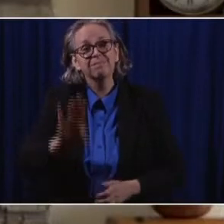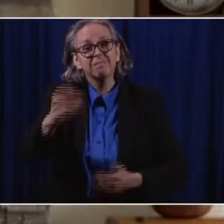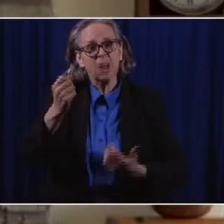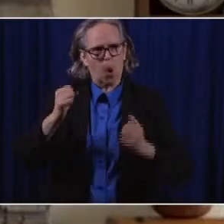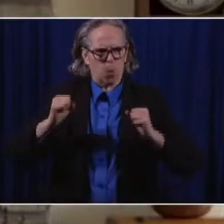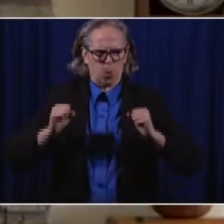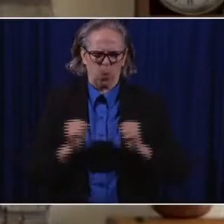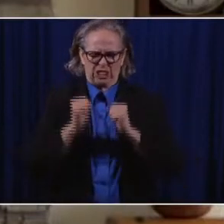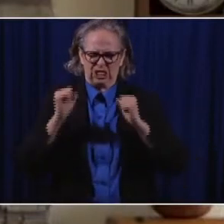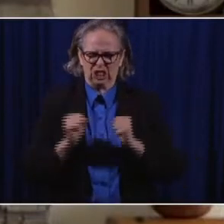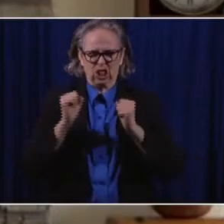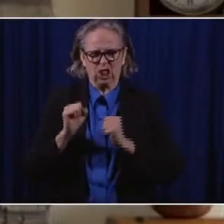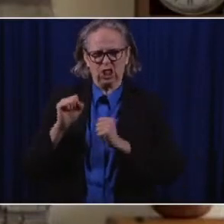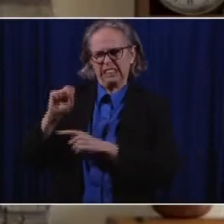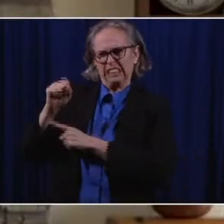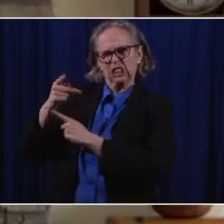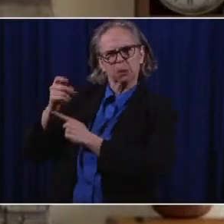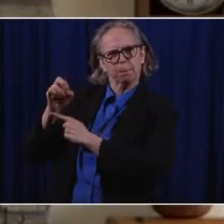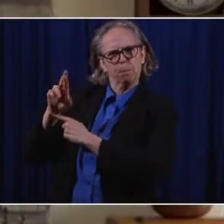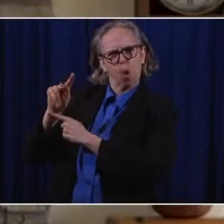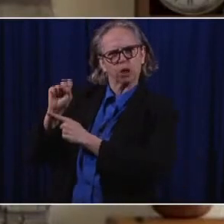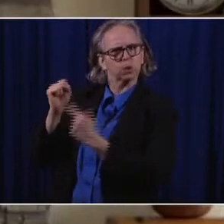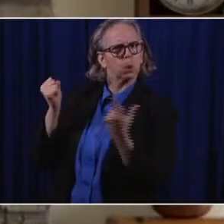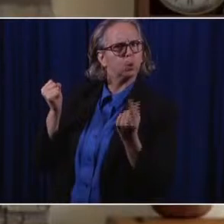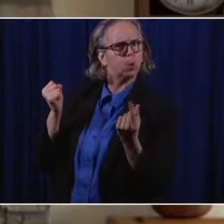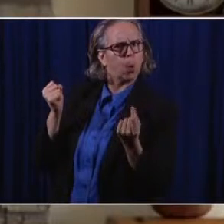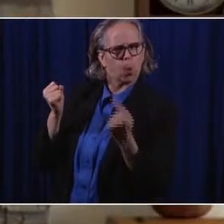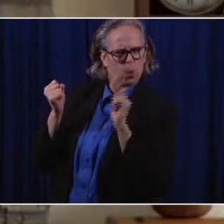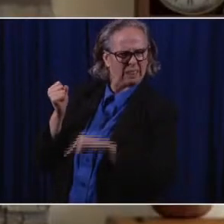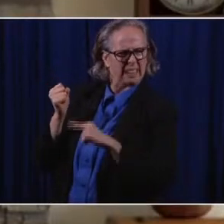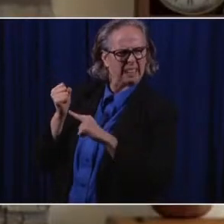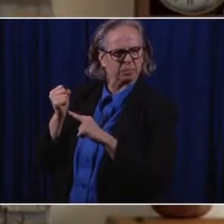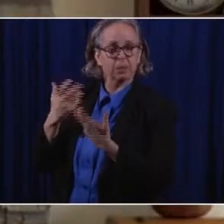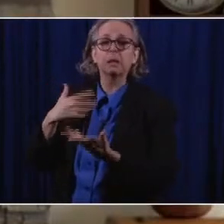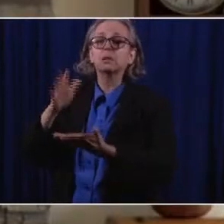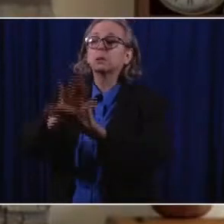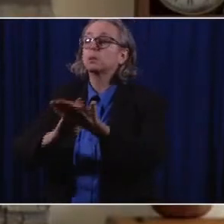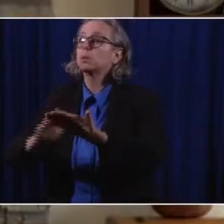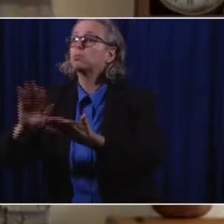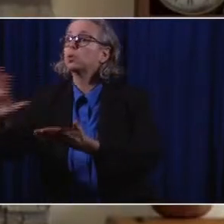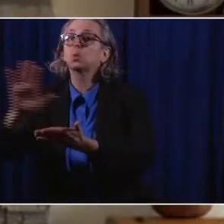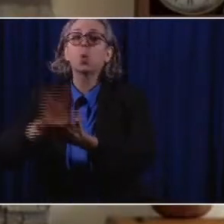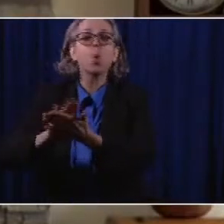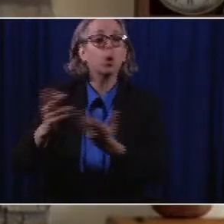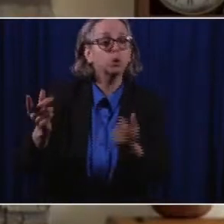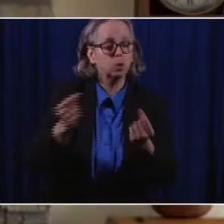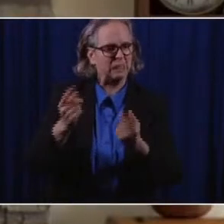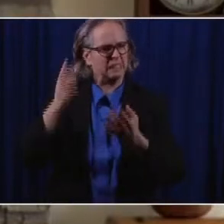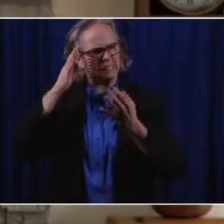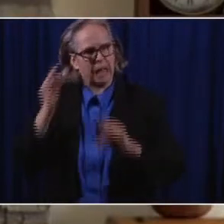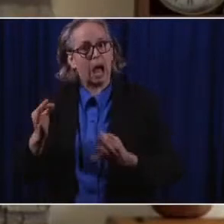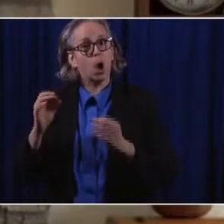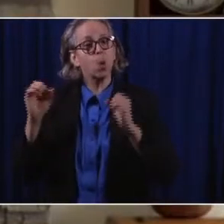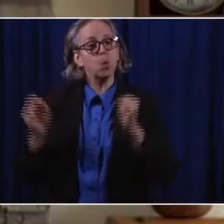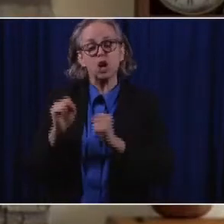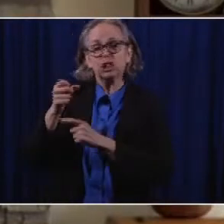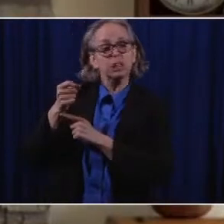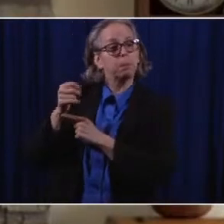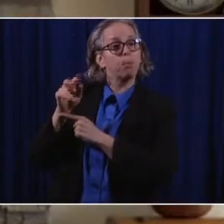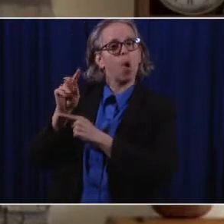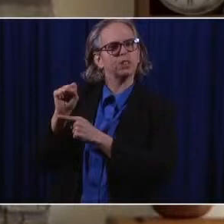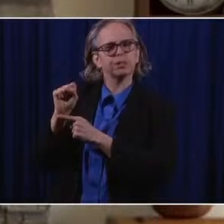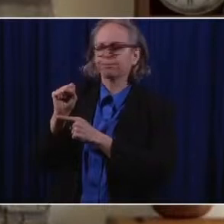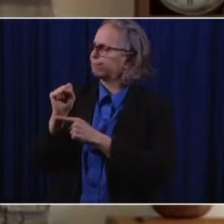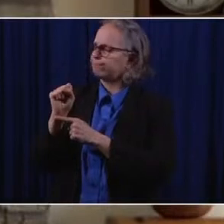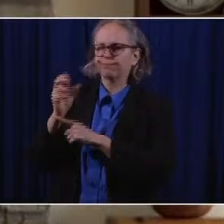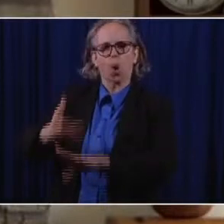suspended sports, we would ask you when you conduct winter sports, basketball games, whatever, to